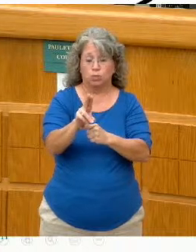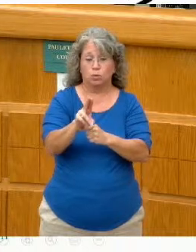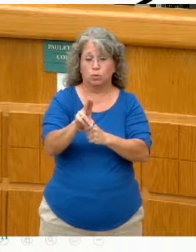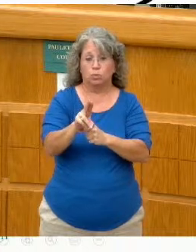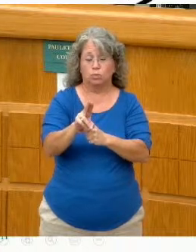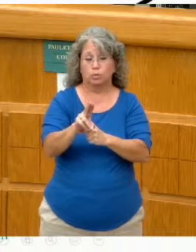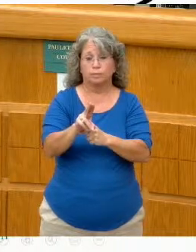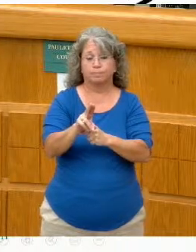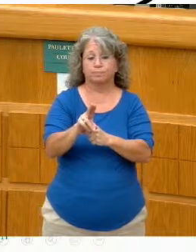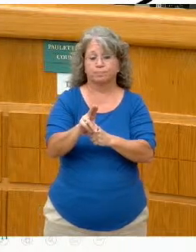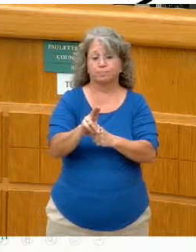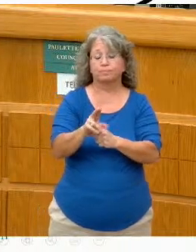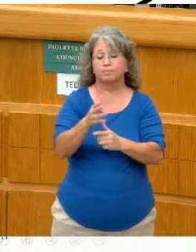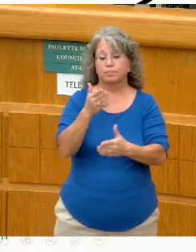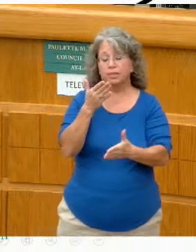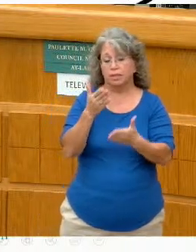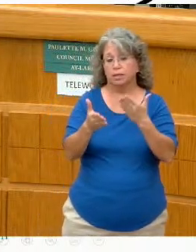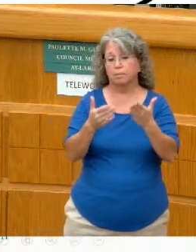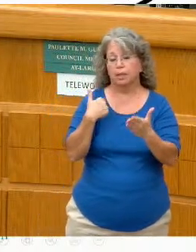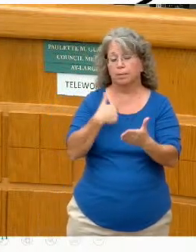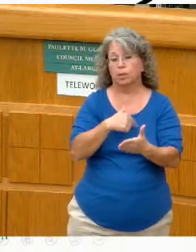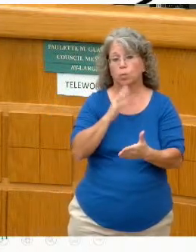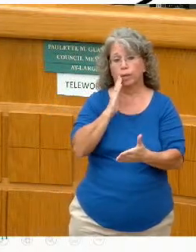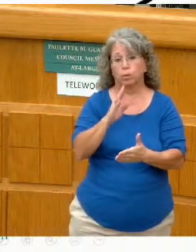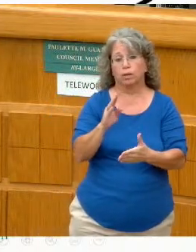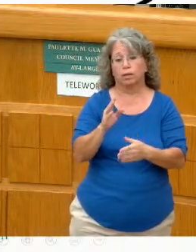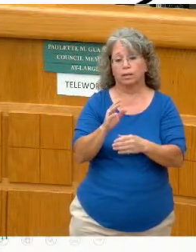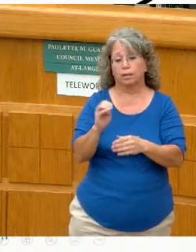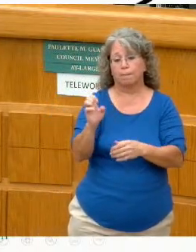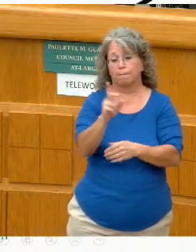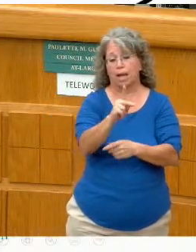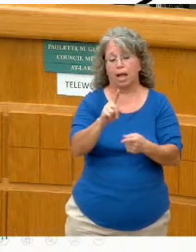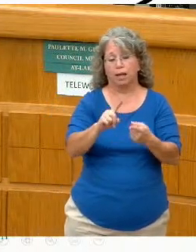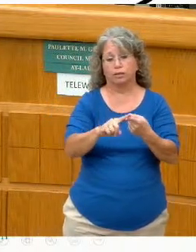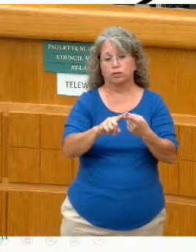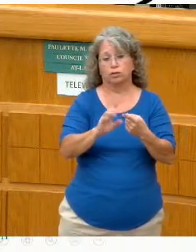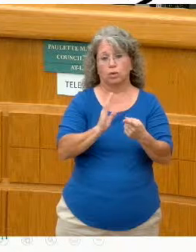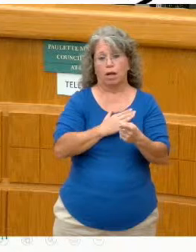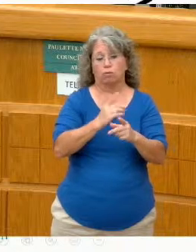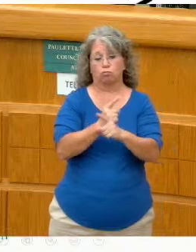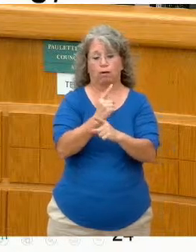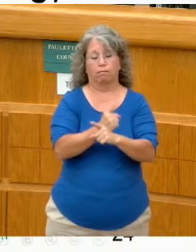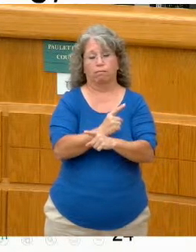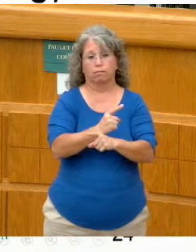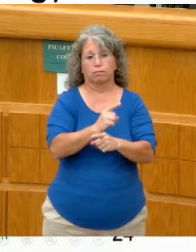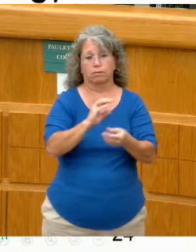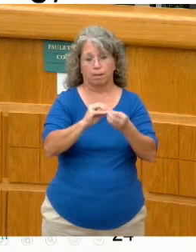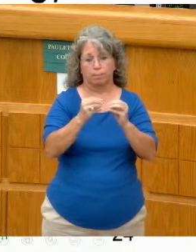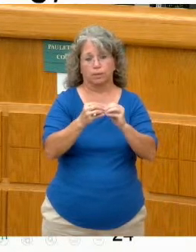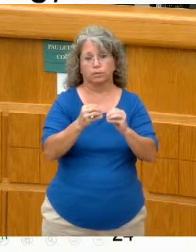is down, and maybe we'll get back to these pre-outbreak levels where it's just a few people.